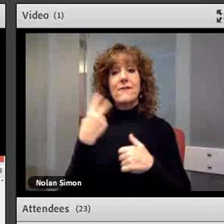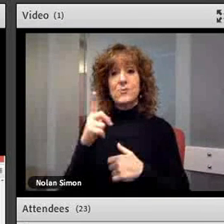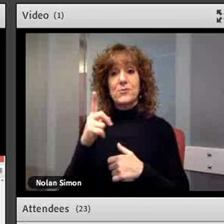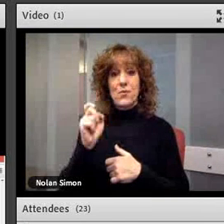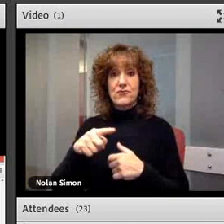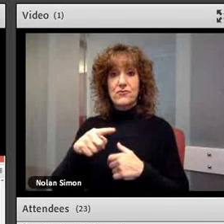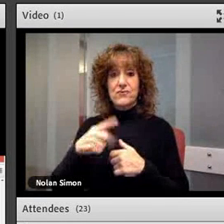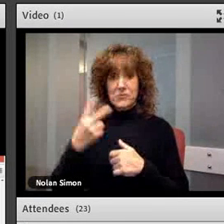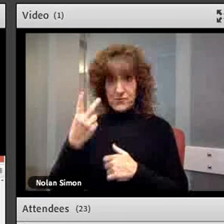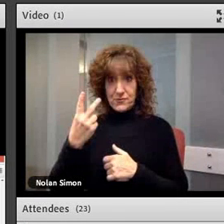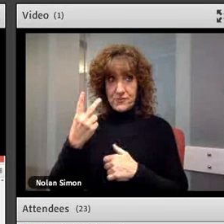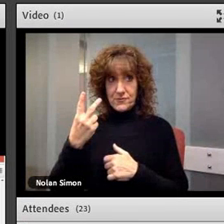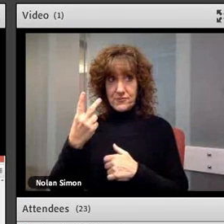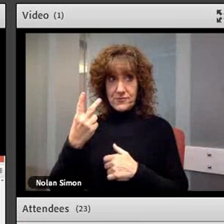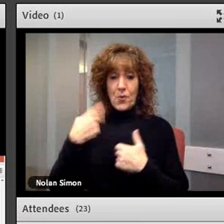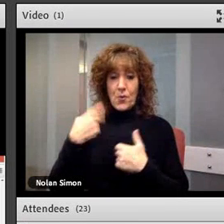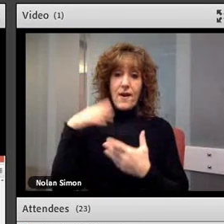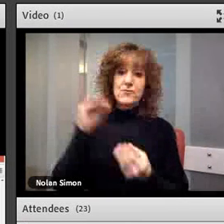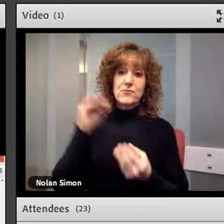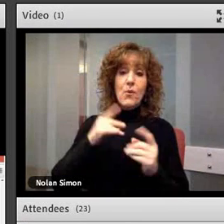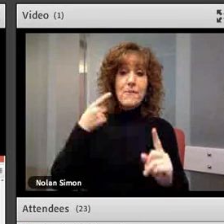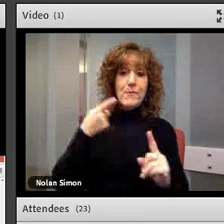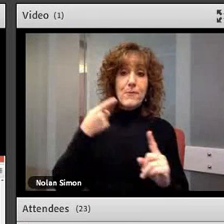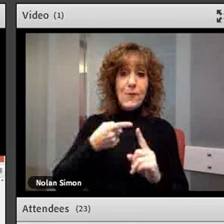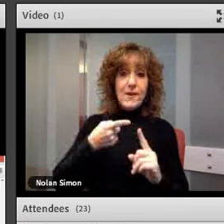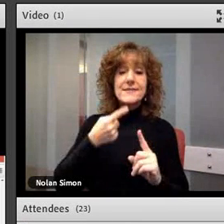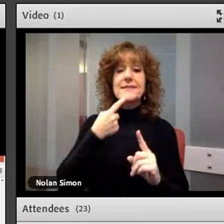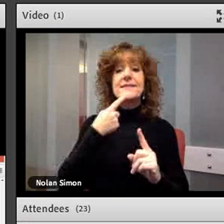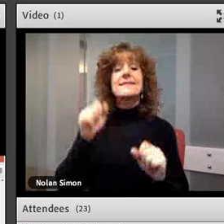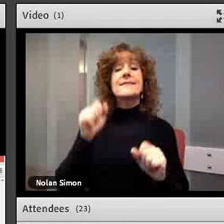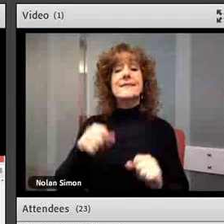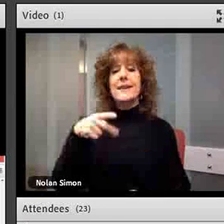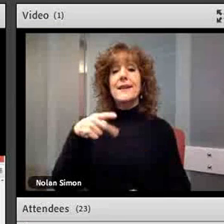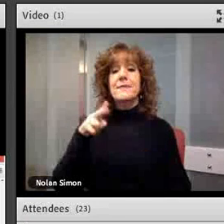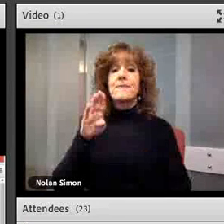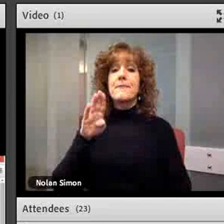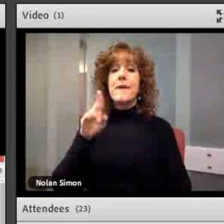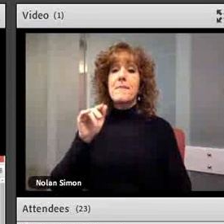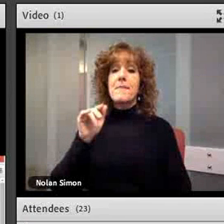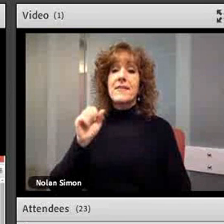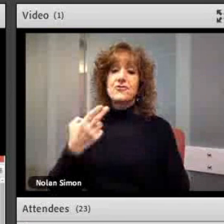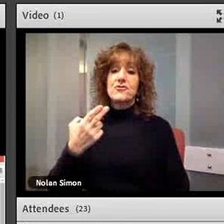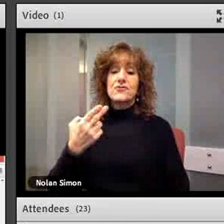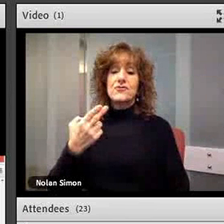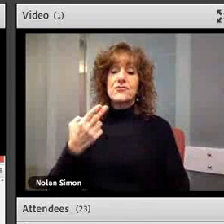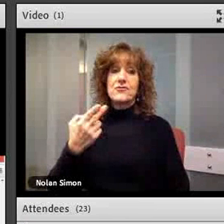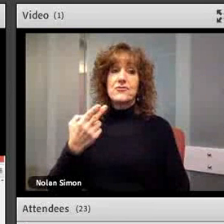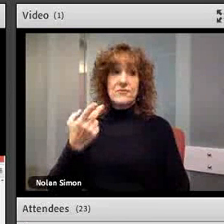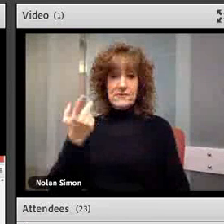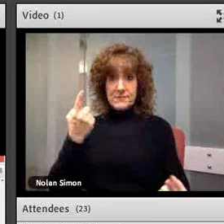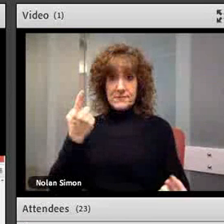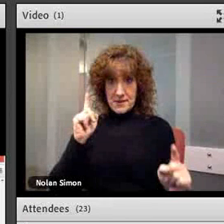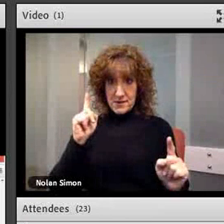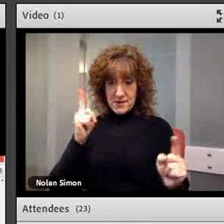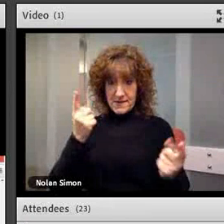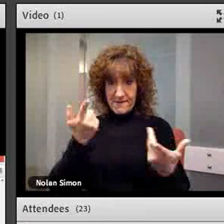questions. Okay, we have the total points, and it tells us we can publish it. Now, once we've published